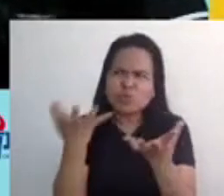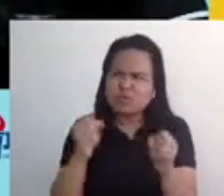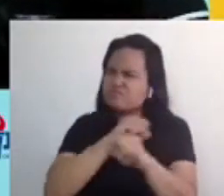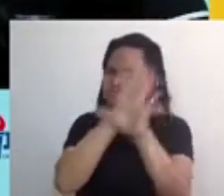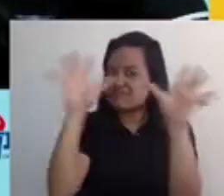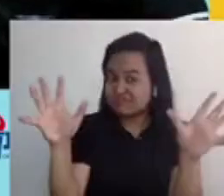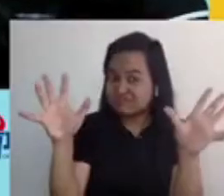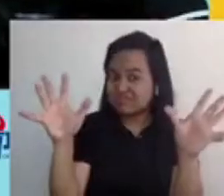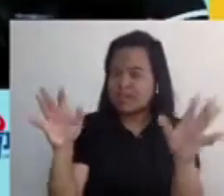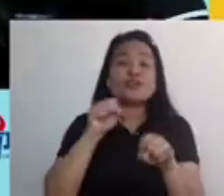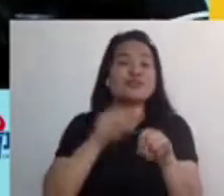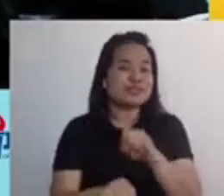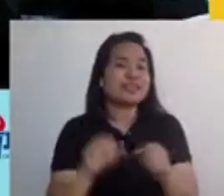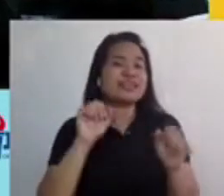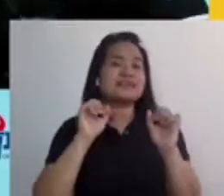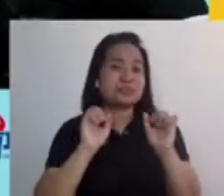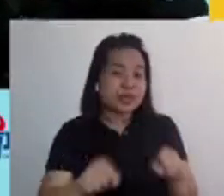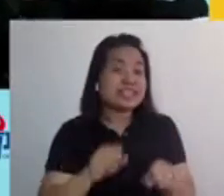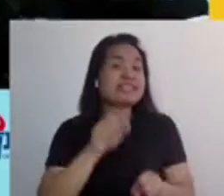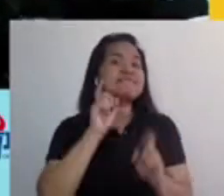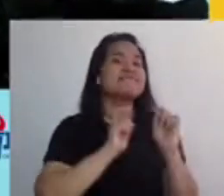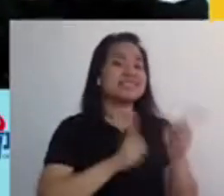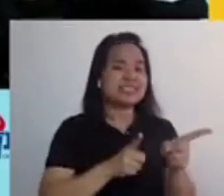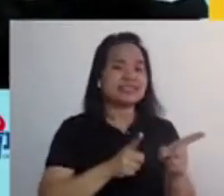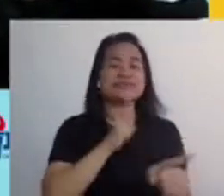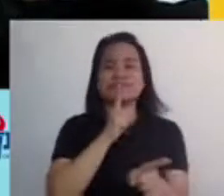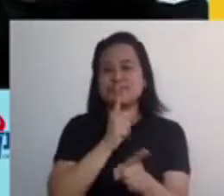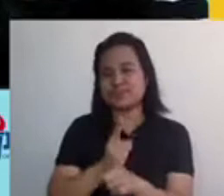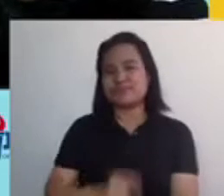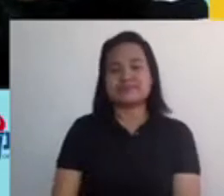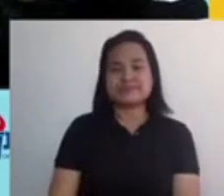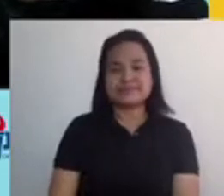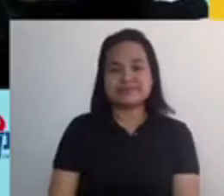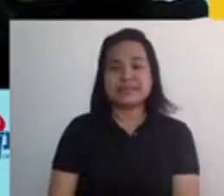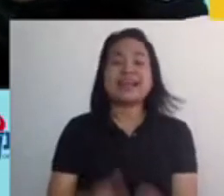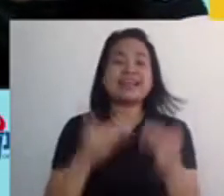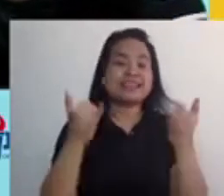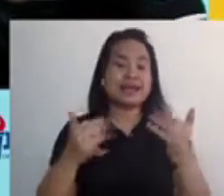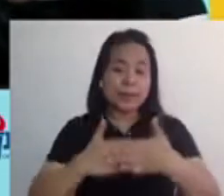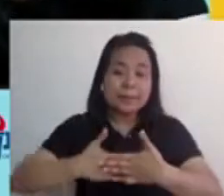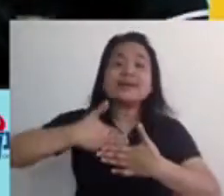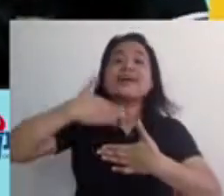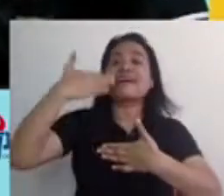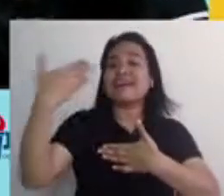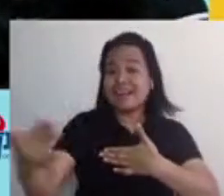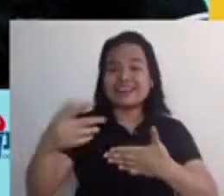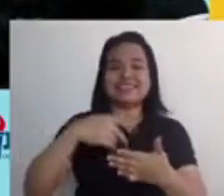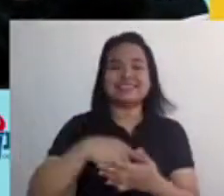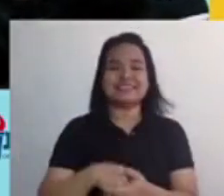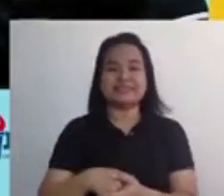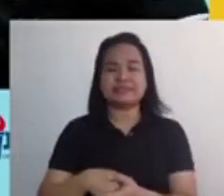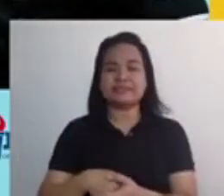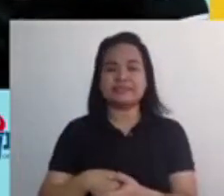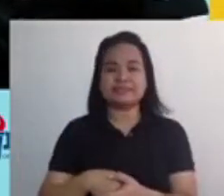may address them in real time. Now, moving on to the last portion of my discussion, I will present to you